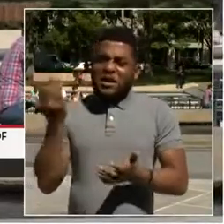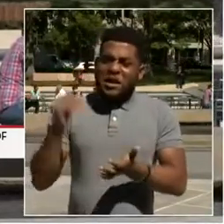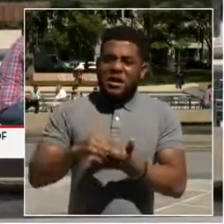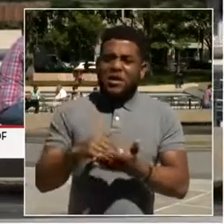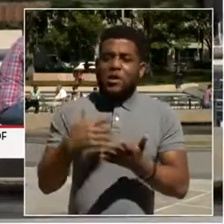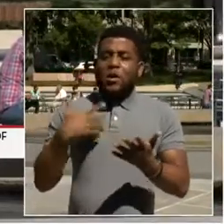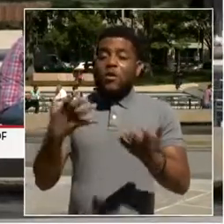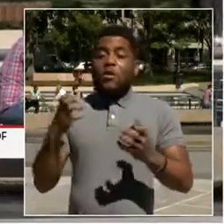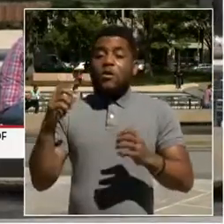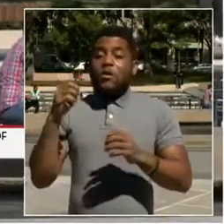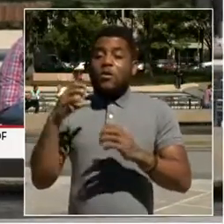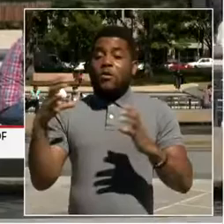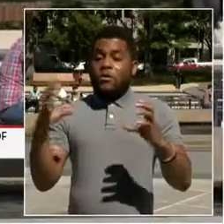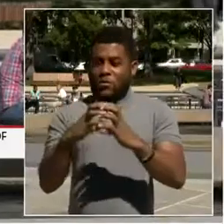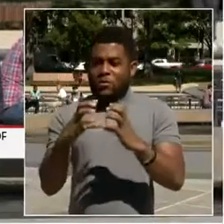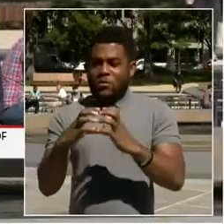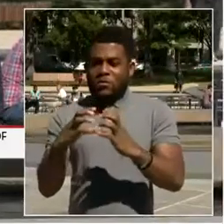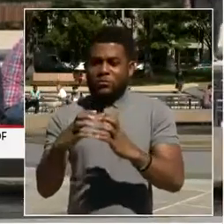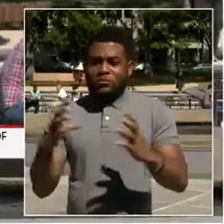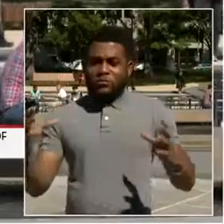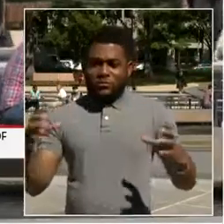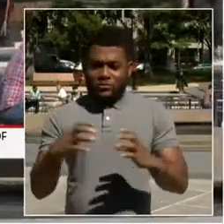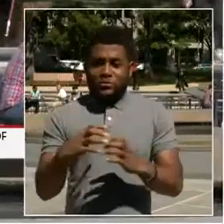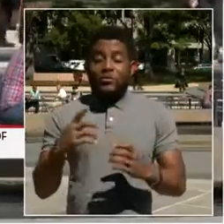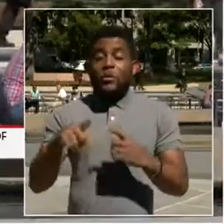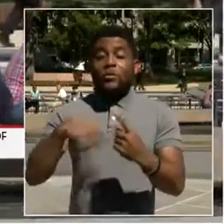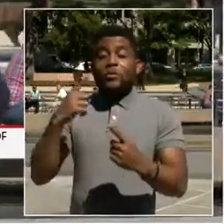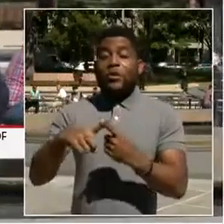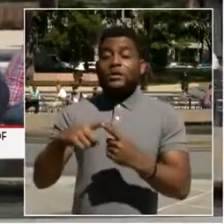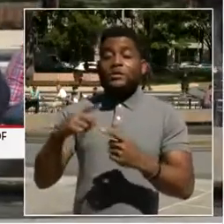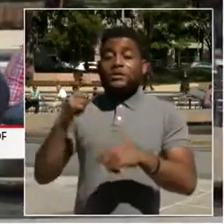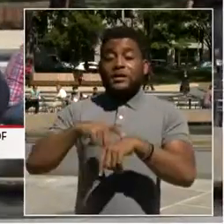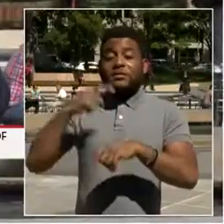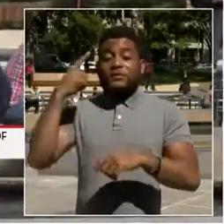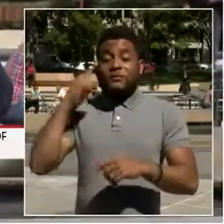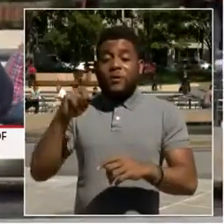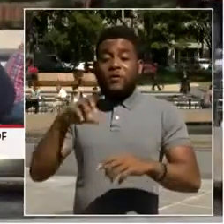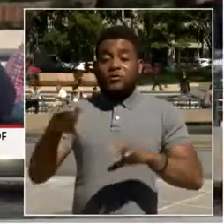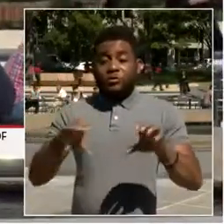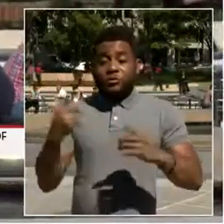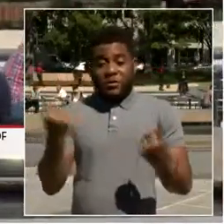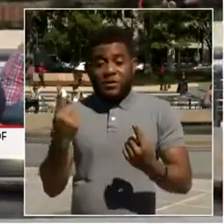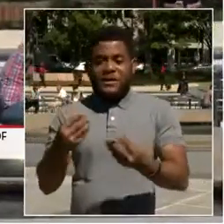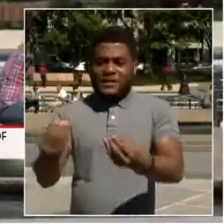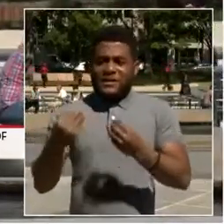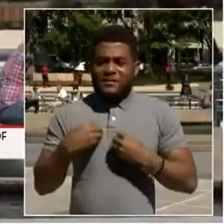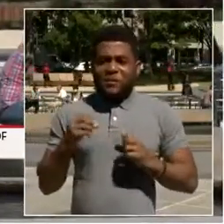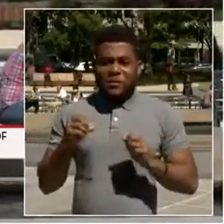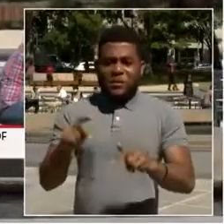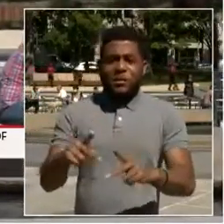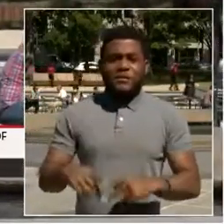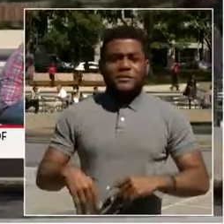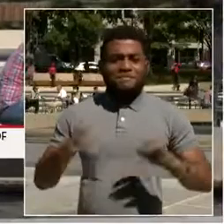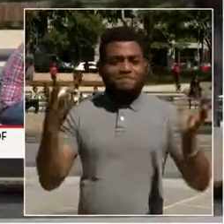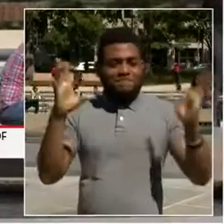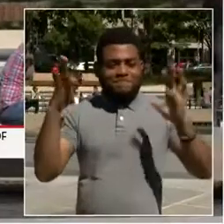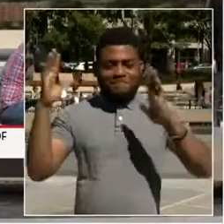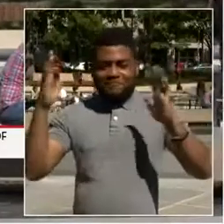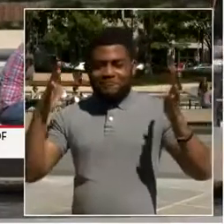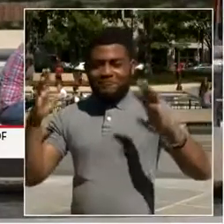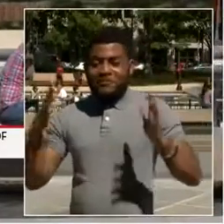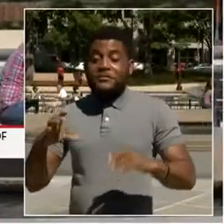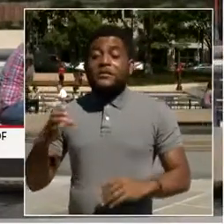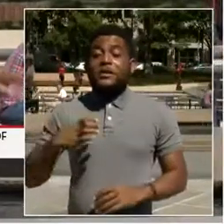We want the ball when it comes to our parks, don't we, DC? So what our Congresswoman has been